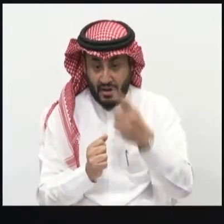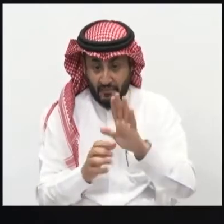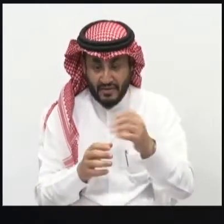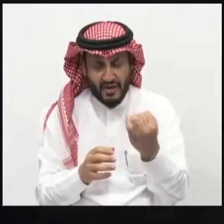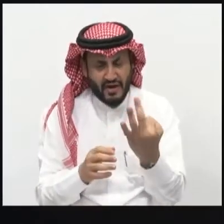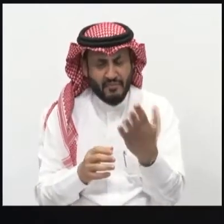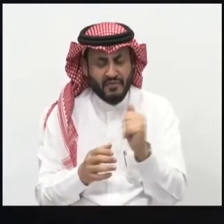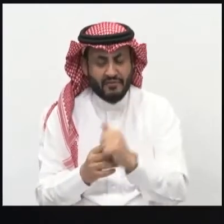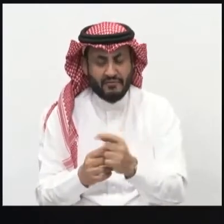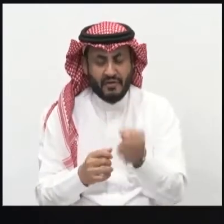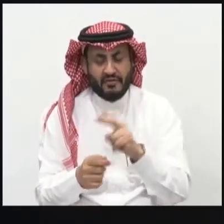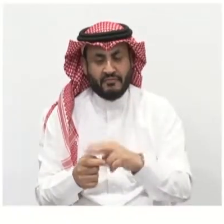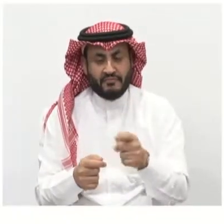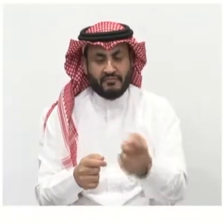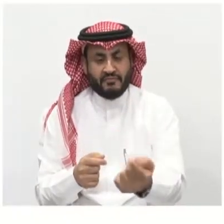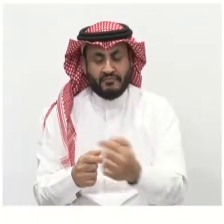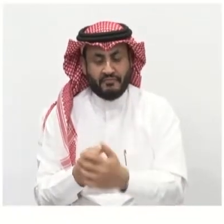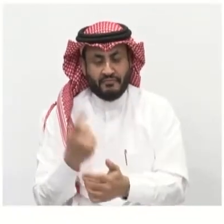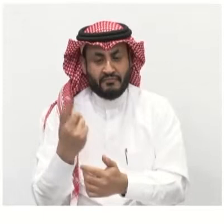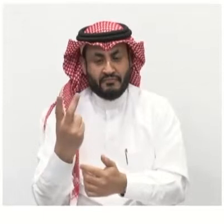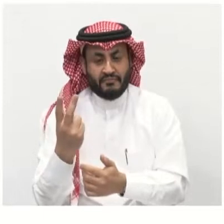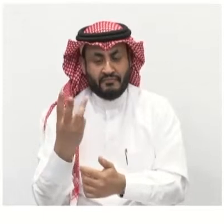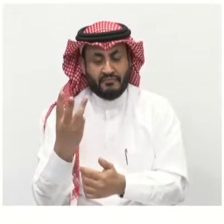We need to count them, right? Okay, so we have